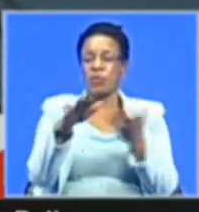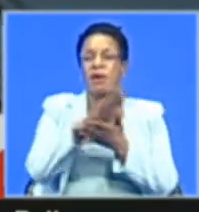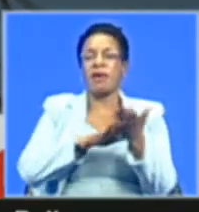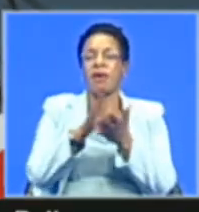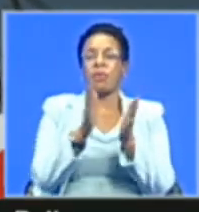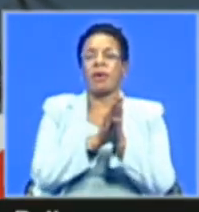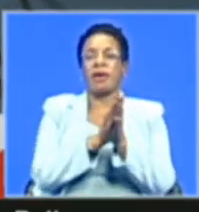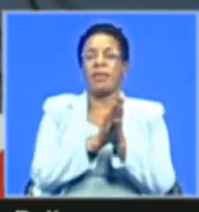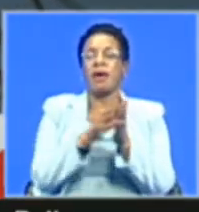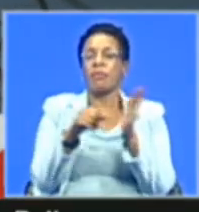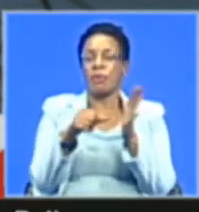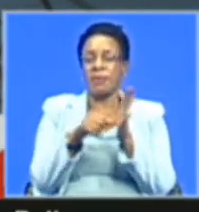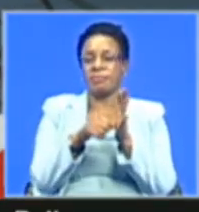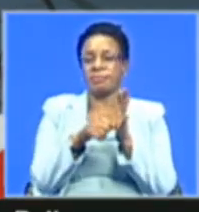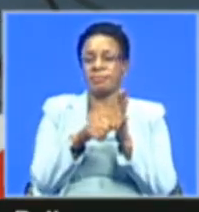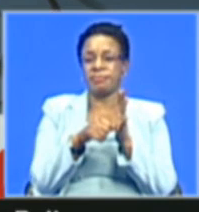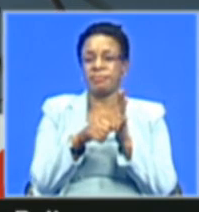energy deficits.